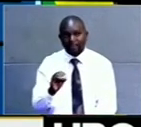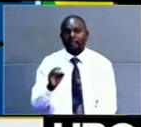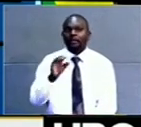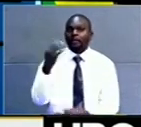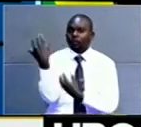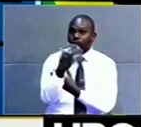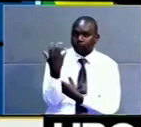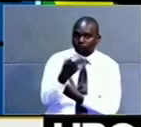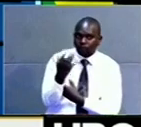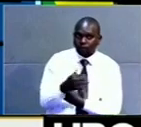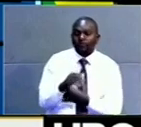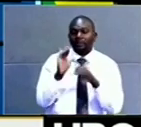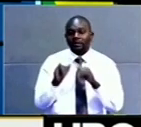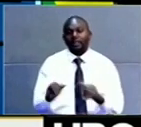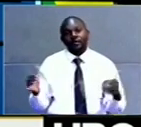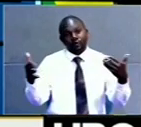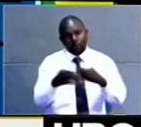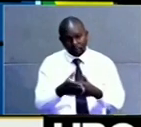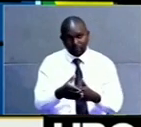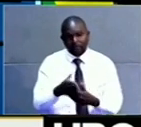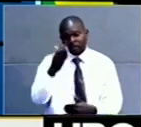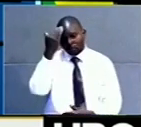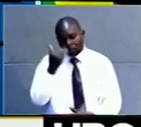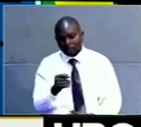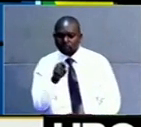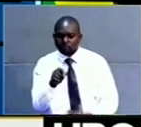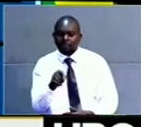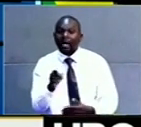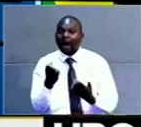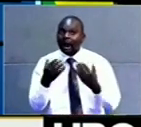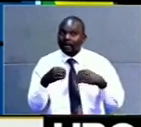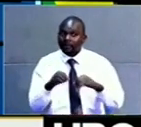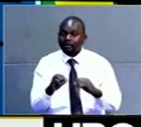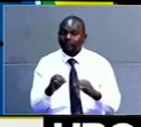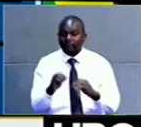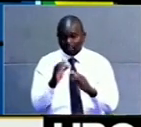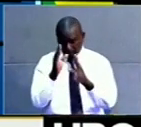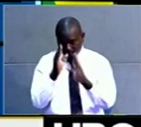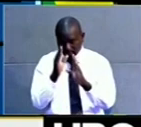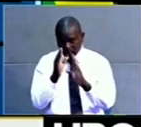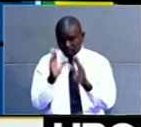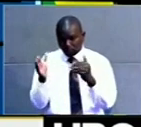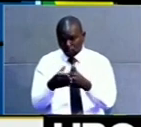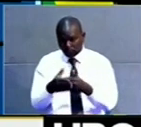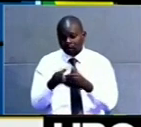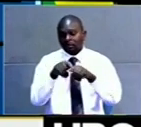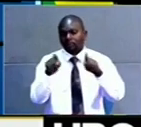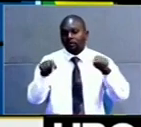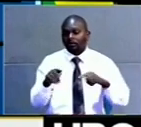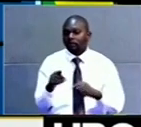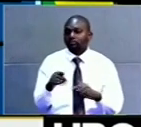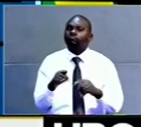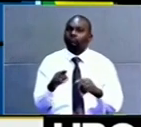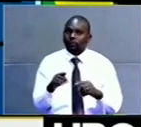closed. Why? It is because those activities are in enclosed spaces and are not compatible